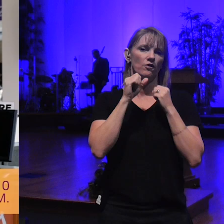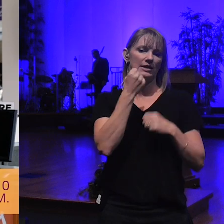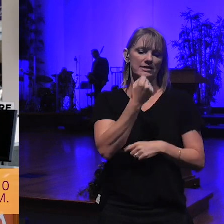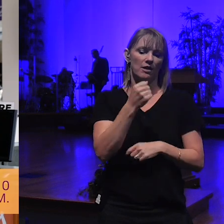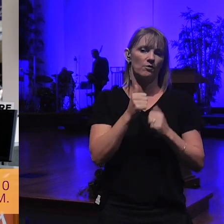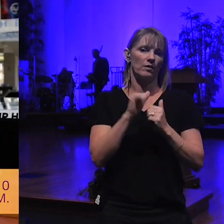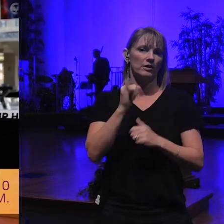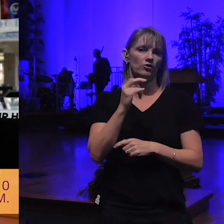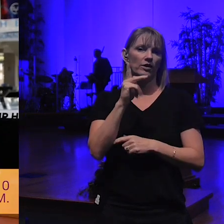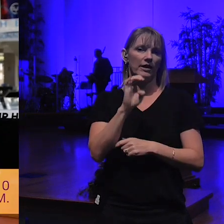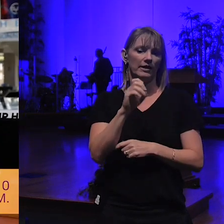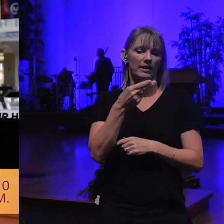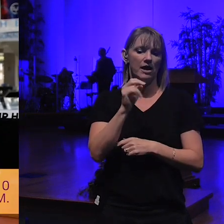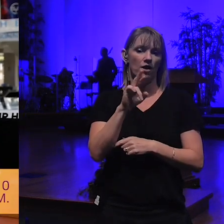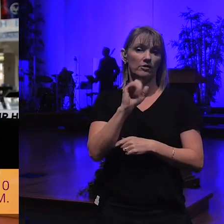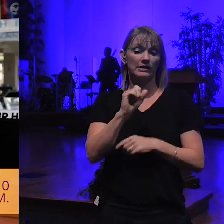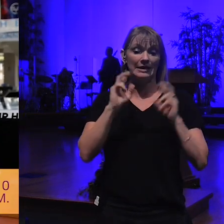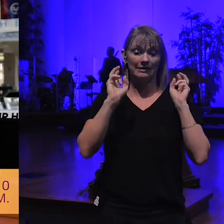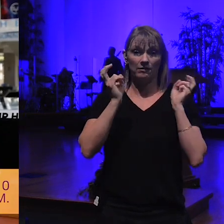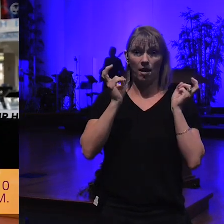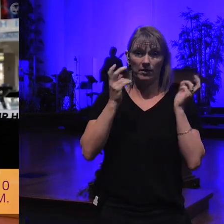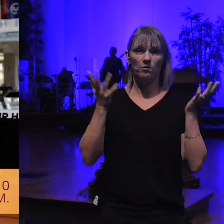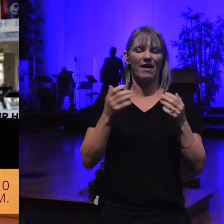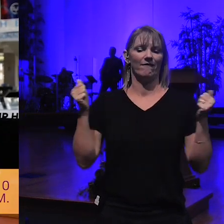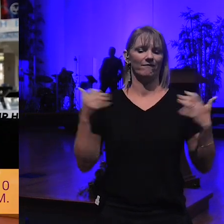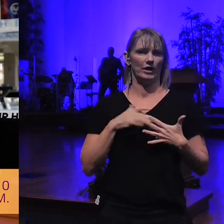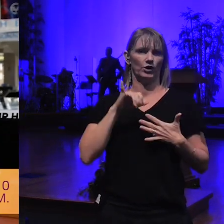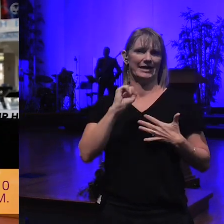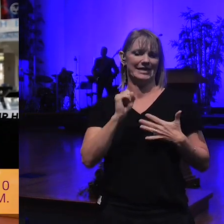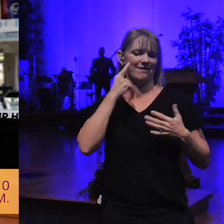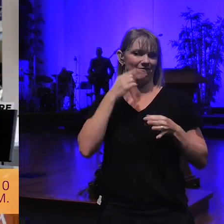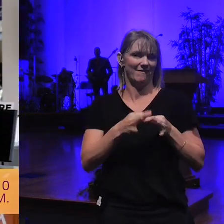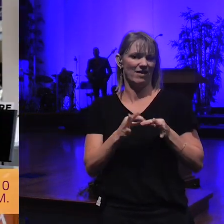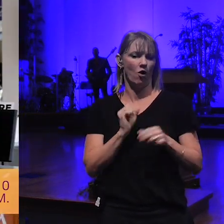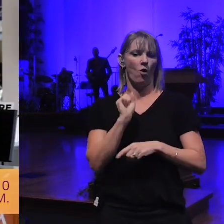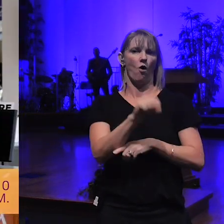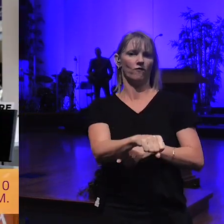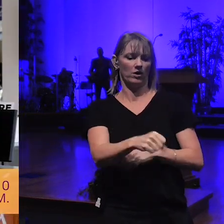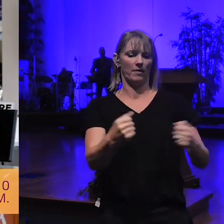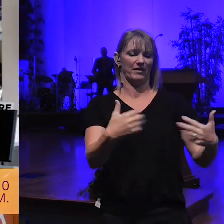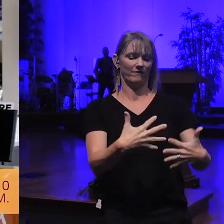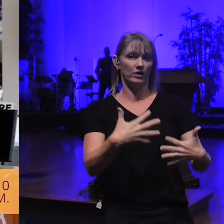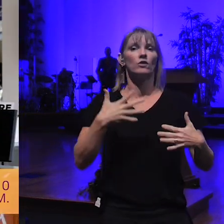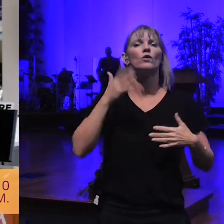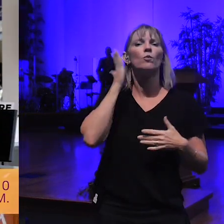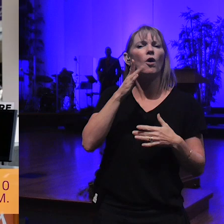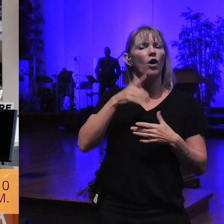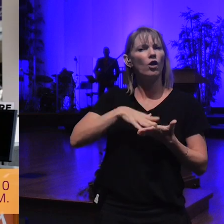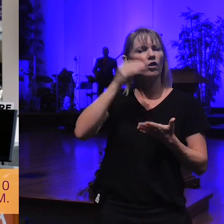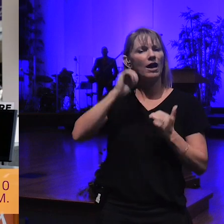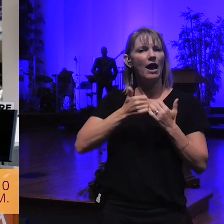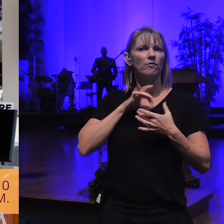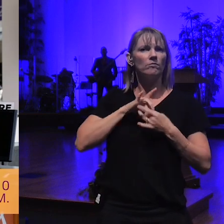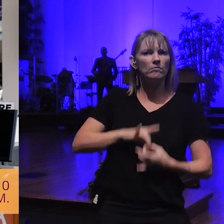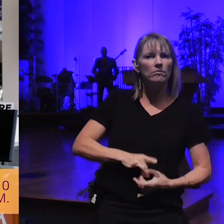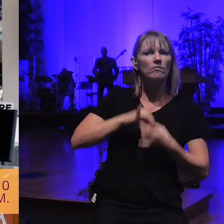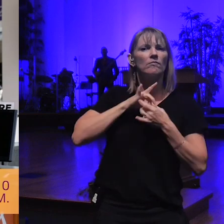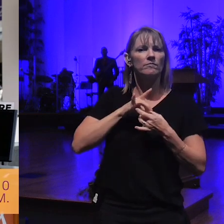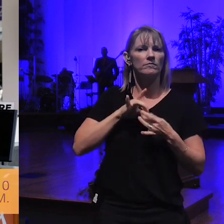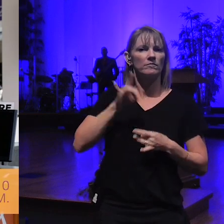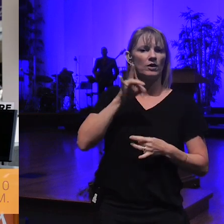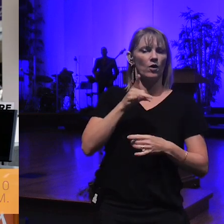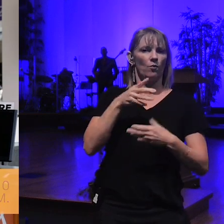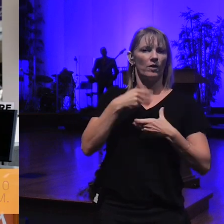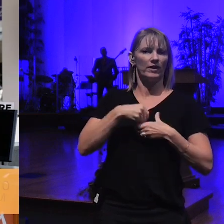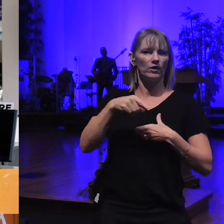with Jackie Harris. The topic, Fear is Faith, Overcoming Fear. You will learn to tap into the intuitive power of spirit within you